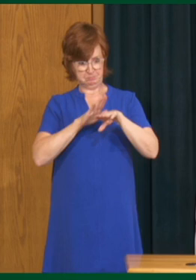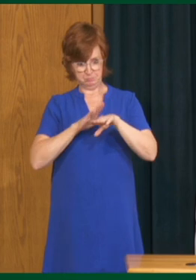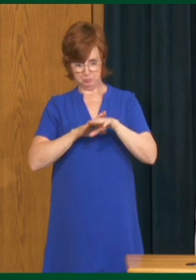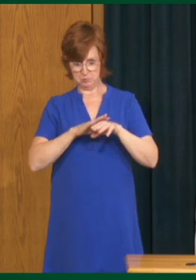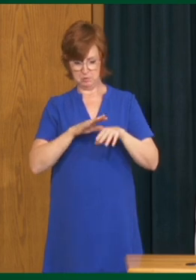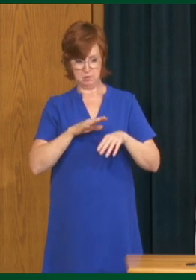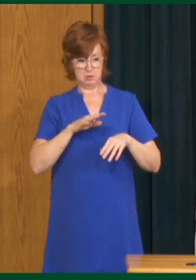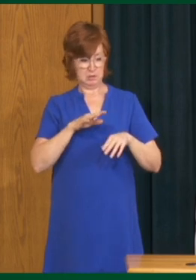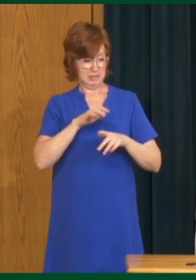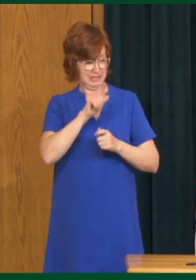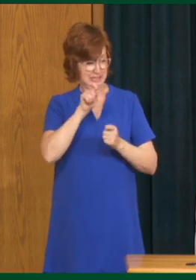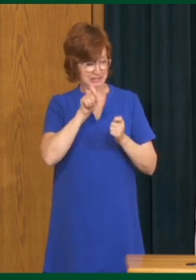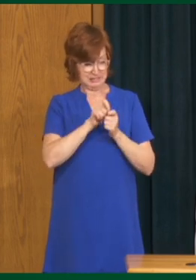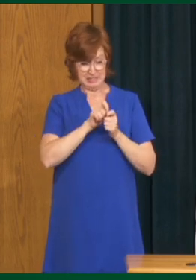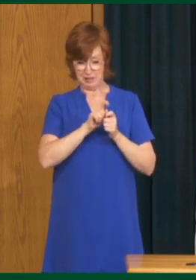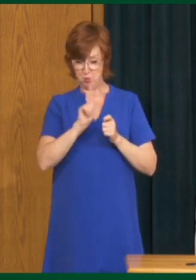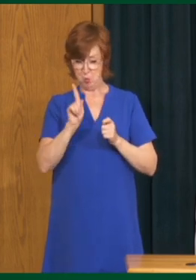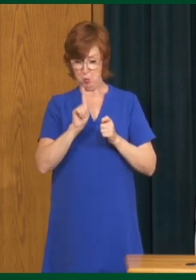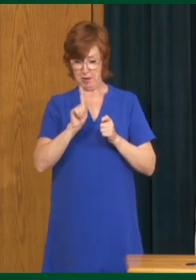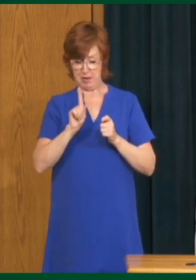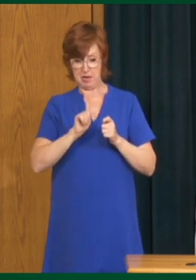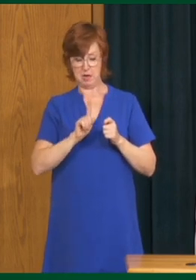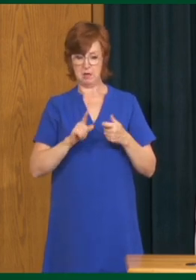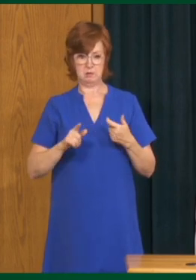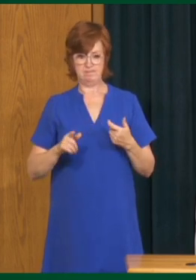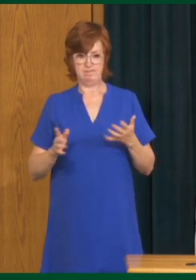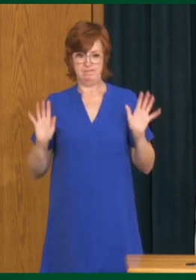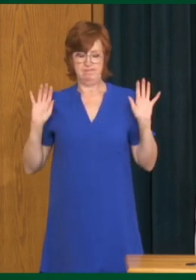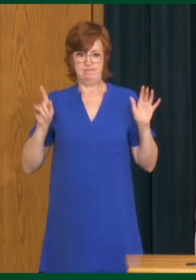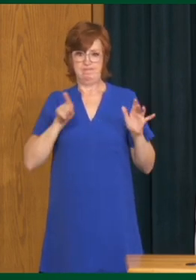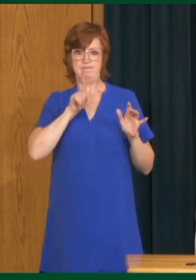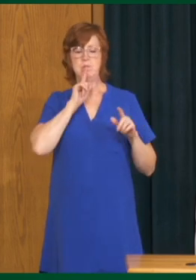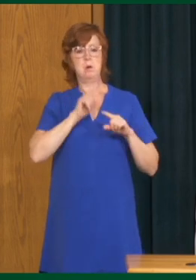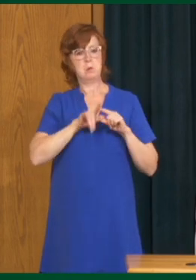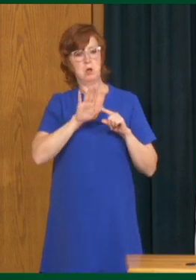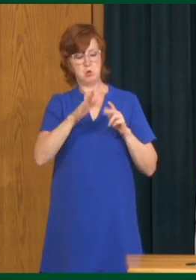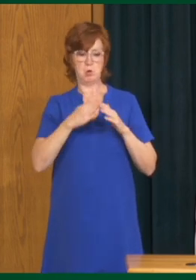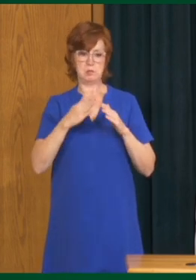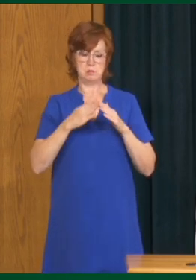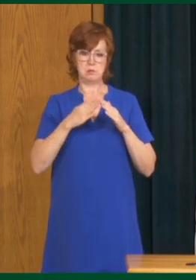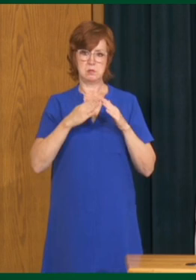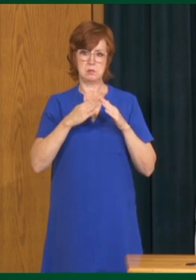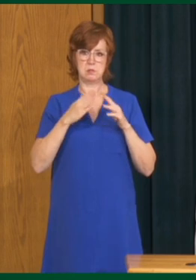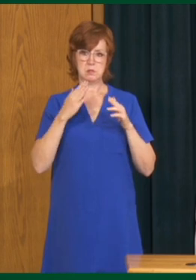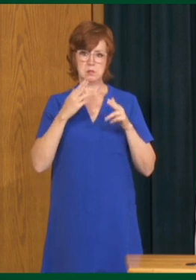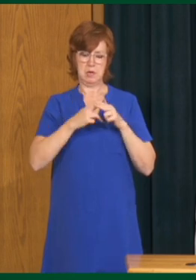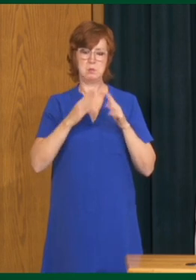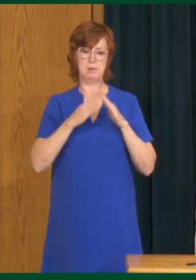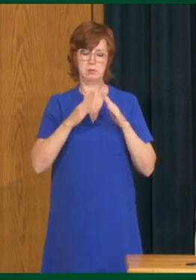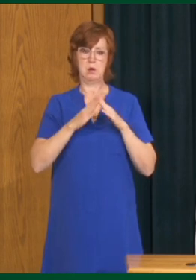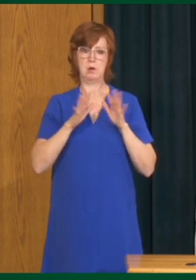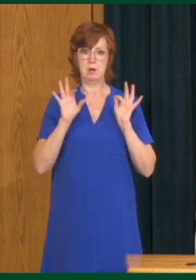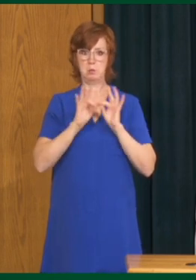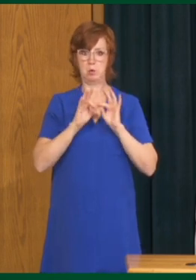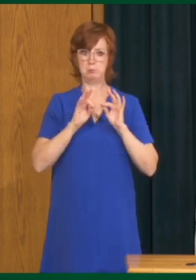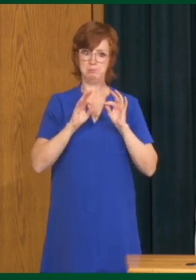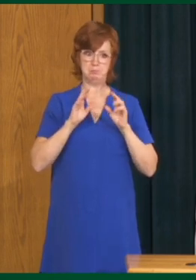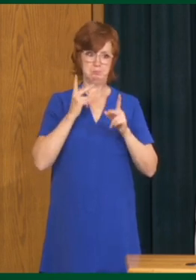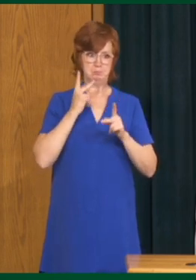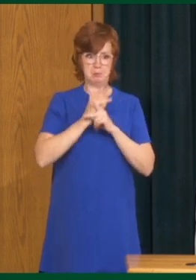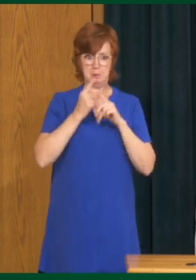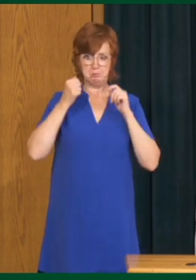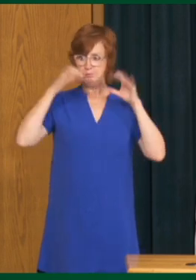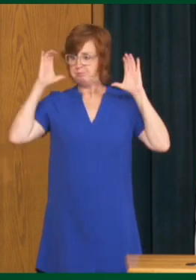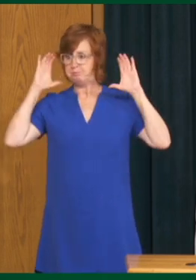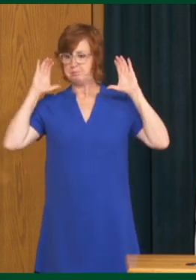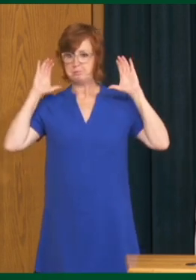that. We should all be practicing physical distancing and everything else, but just a reminder for everyone to just be that more alert to that, and